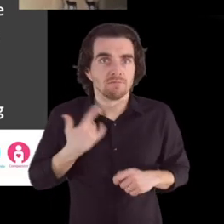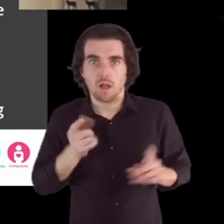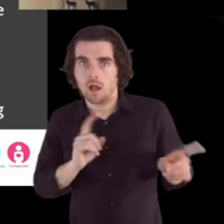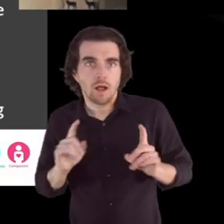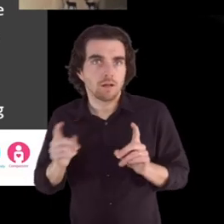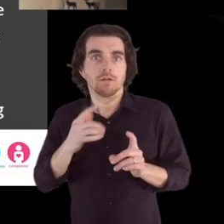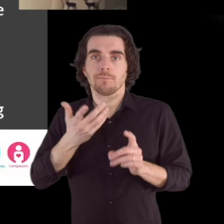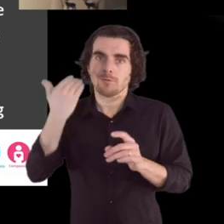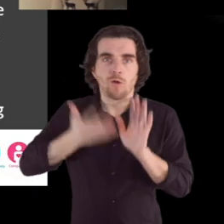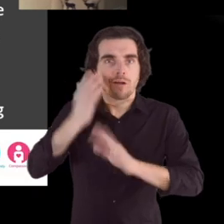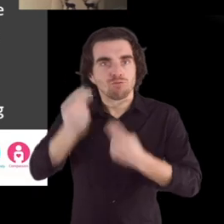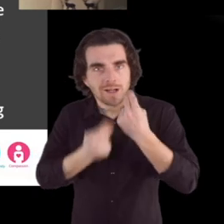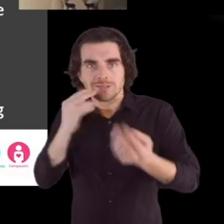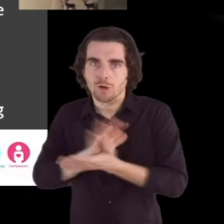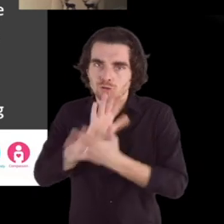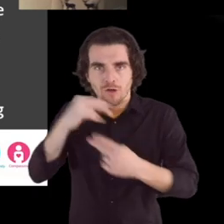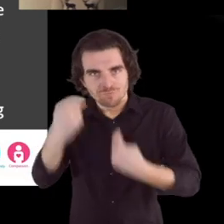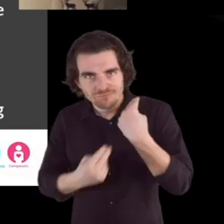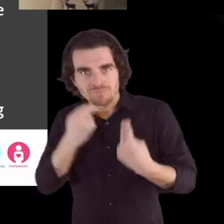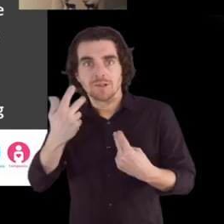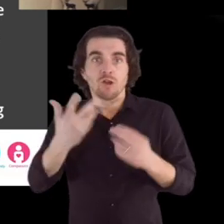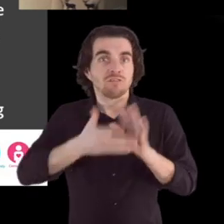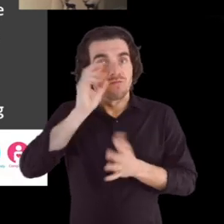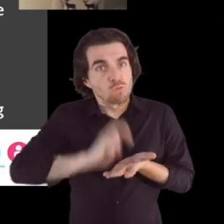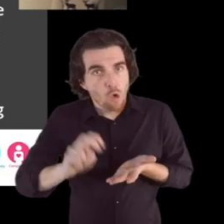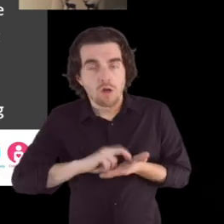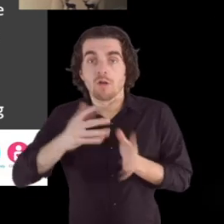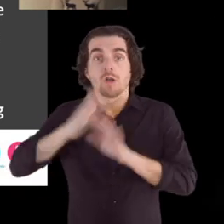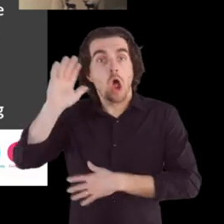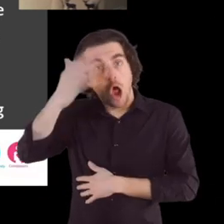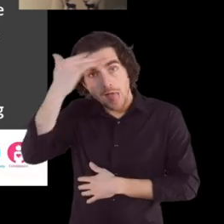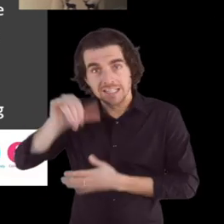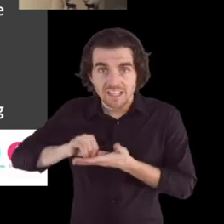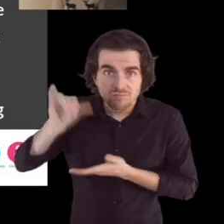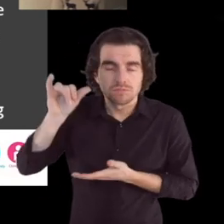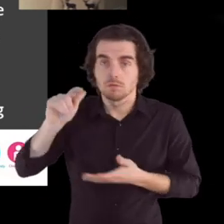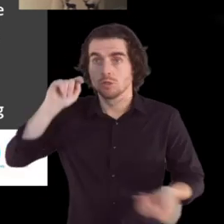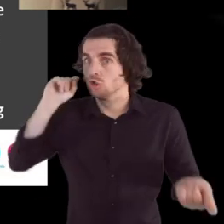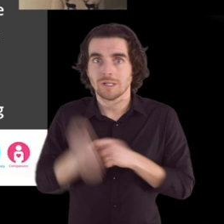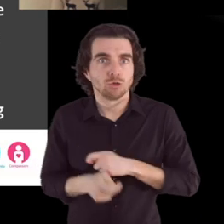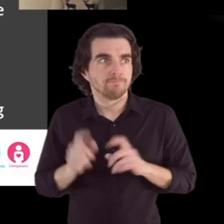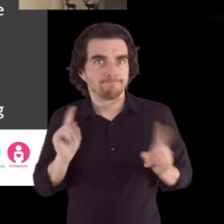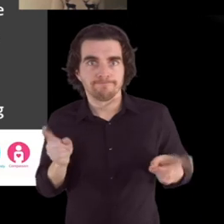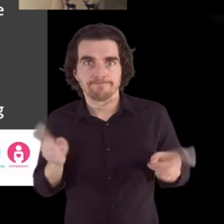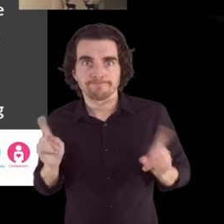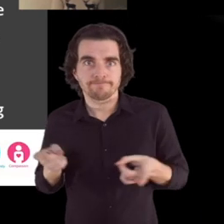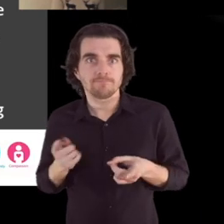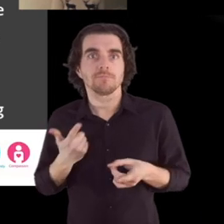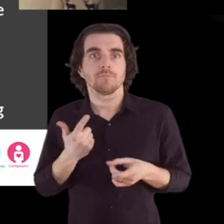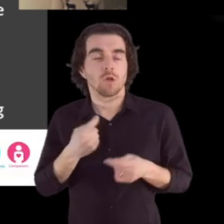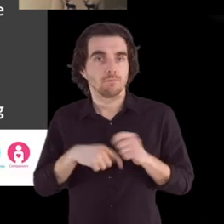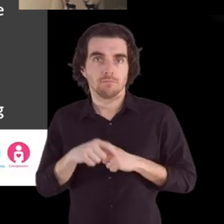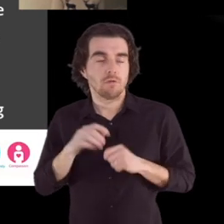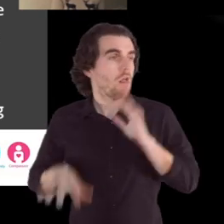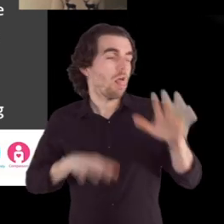maybe if you're used to going out and enjoying meals in a restaurant or going for a number of walks or going on holiday, suddenly that had changed.